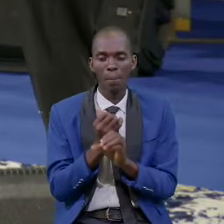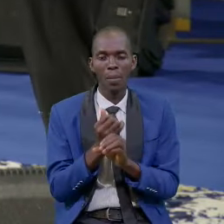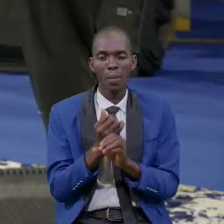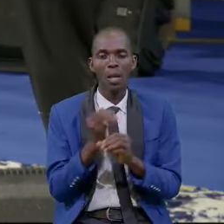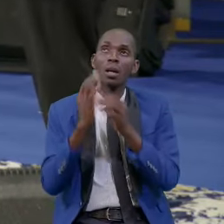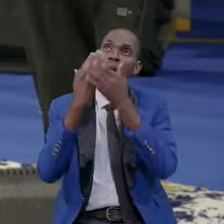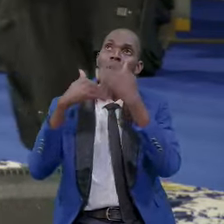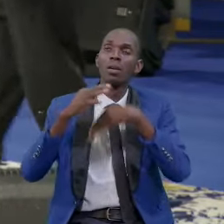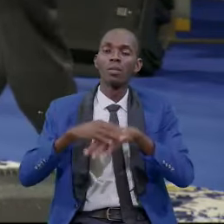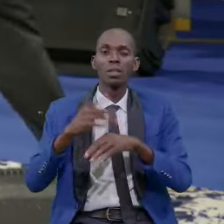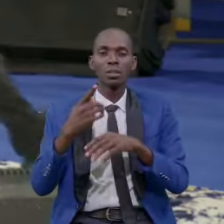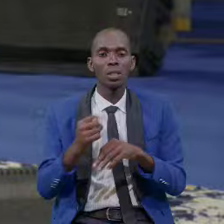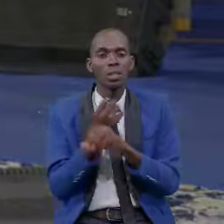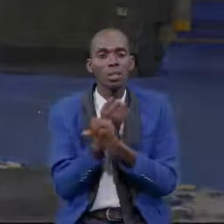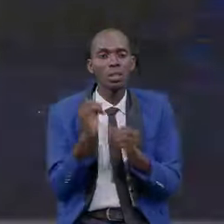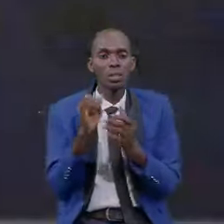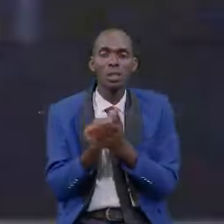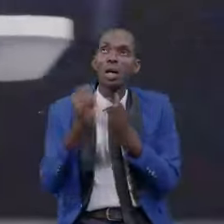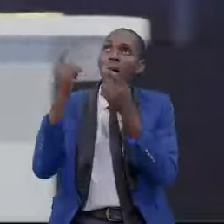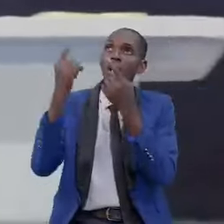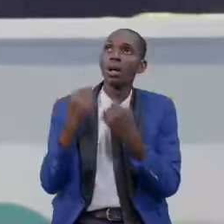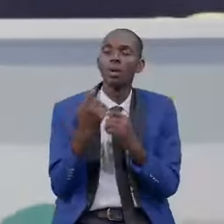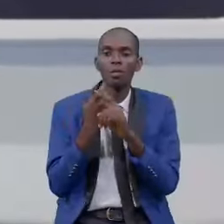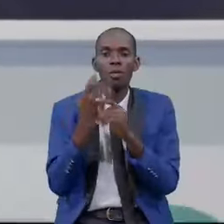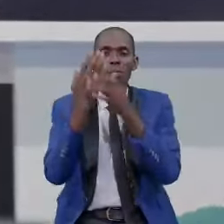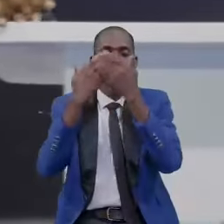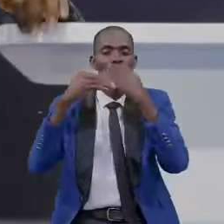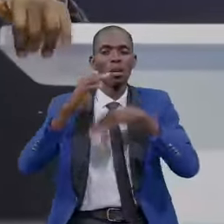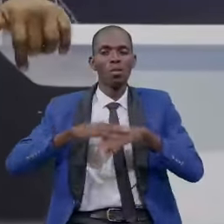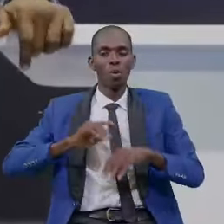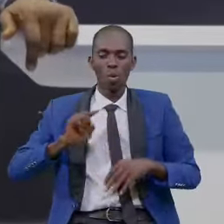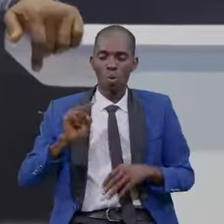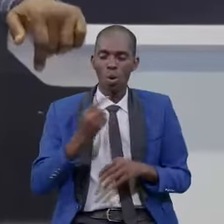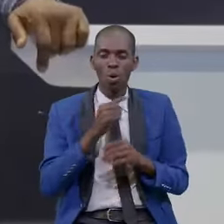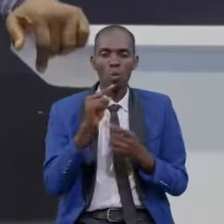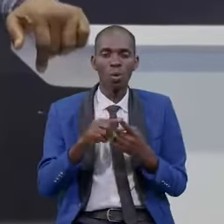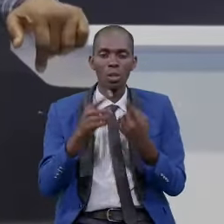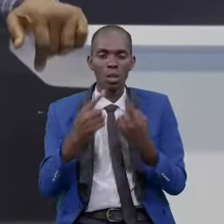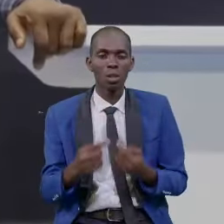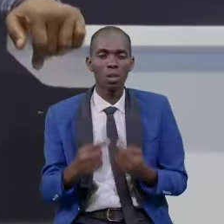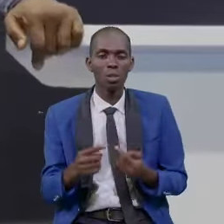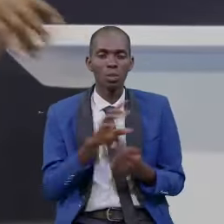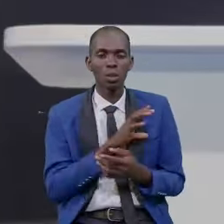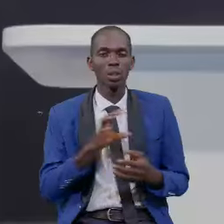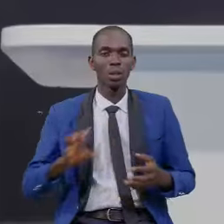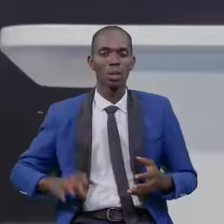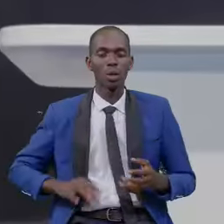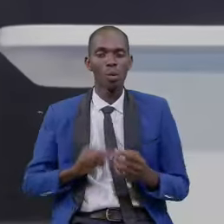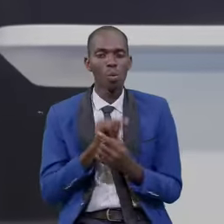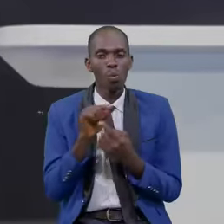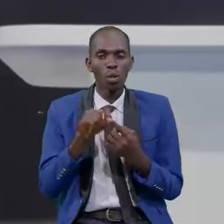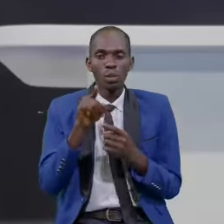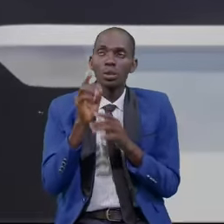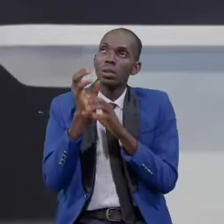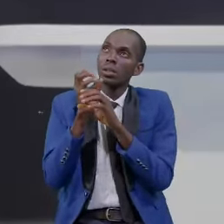that comes from heaven, only when you come to Christ will you have that salvation. She